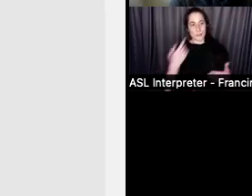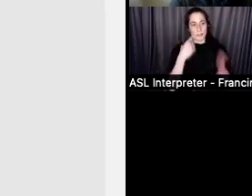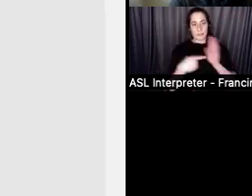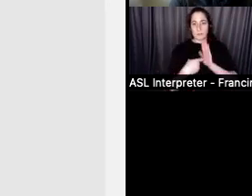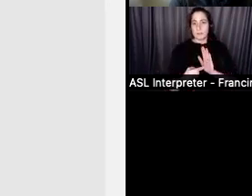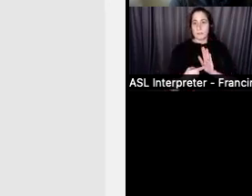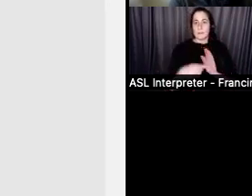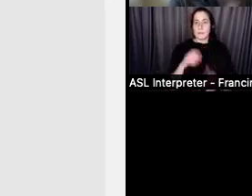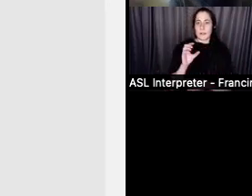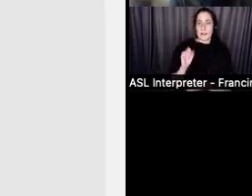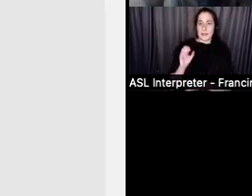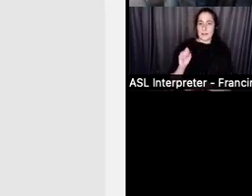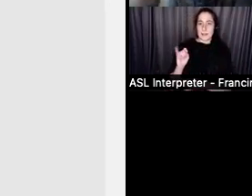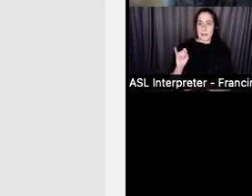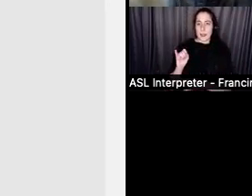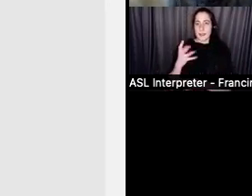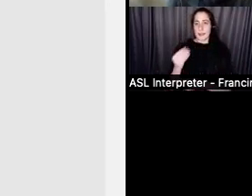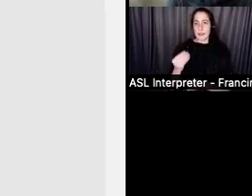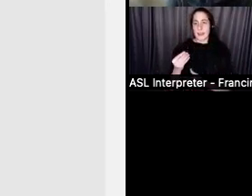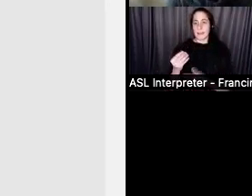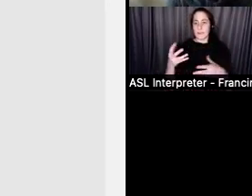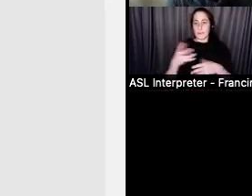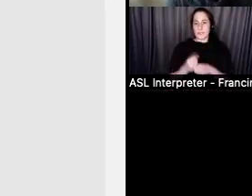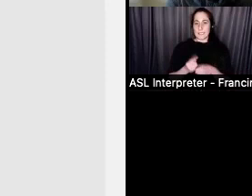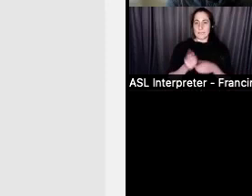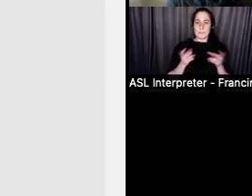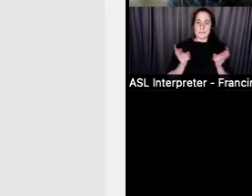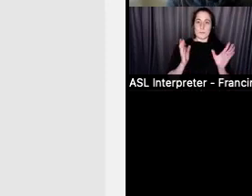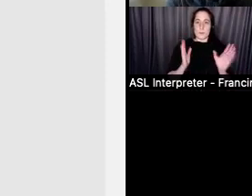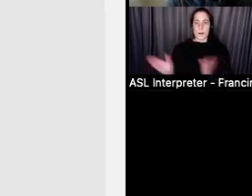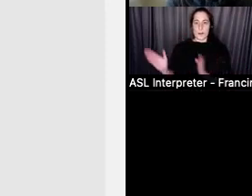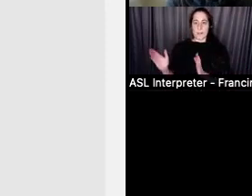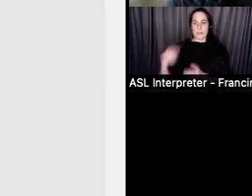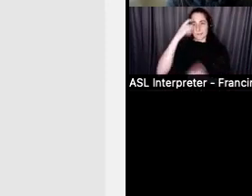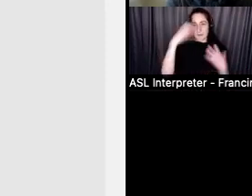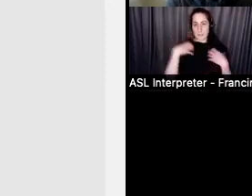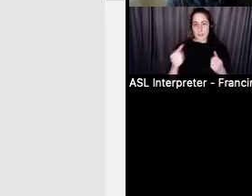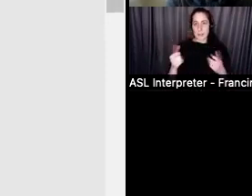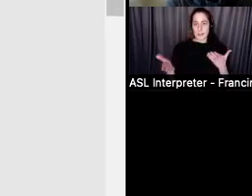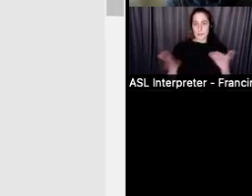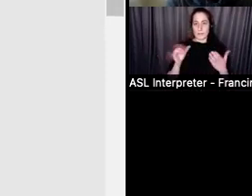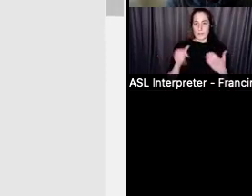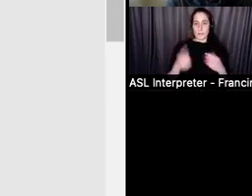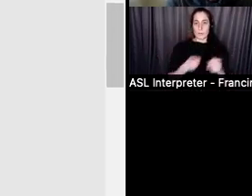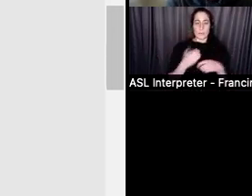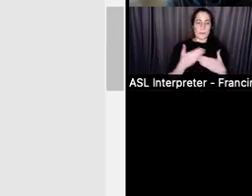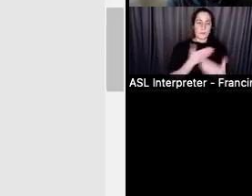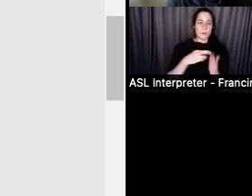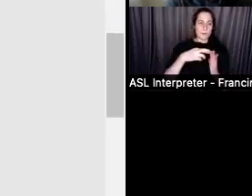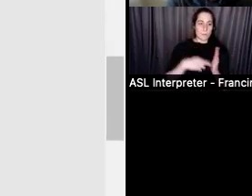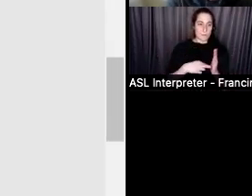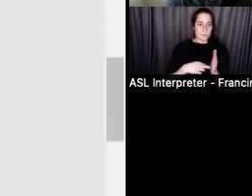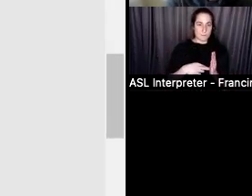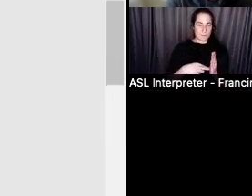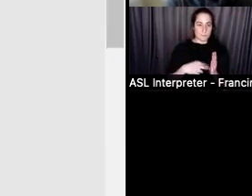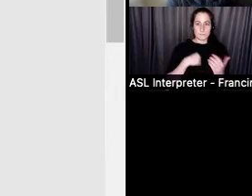on SSI and have received an organized mental health service in the year prior to enrollment. And I have a definition